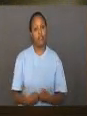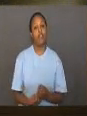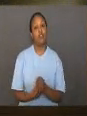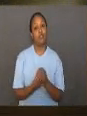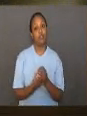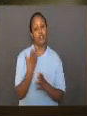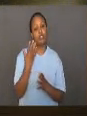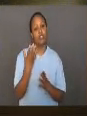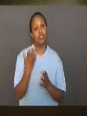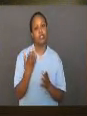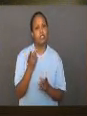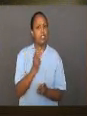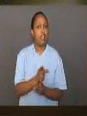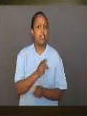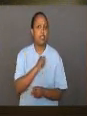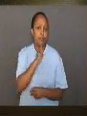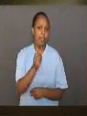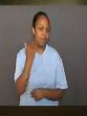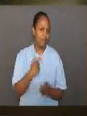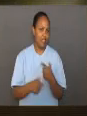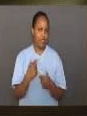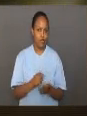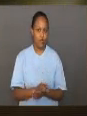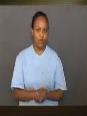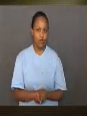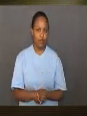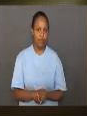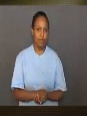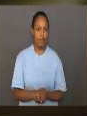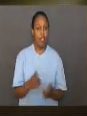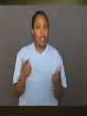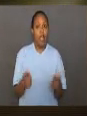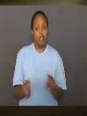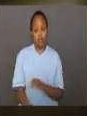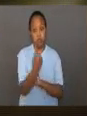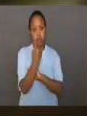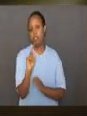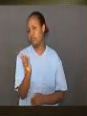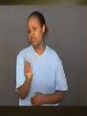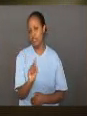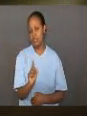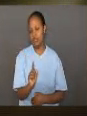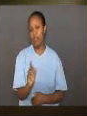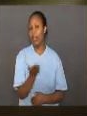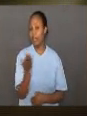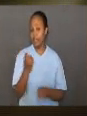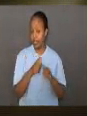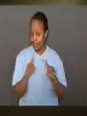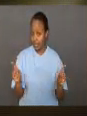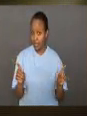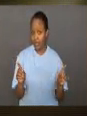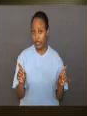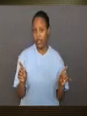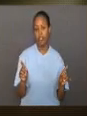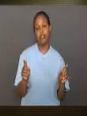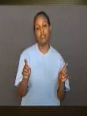The revolution did not happen unexpectedly. It did not erupt in sudden violence.